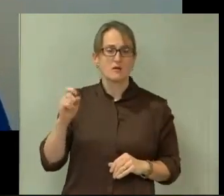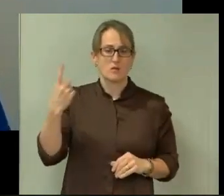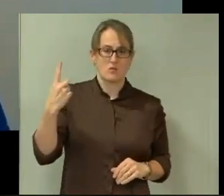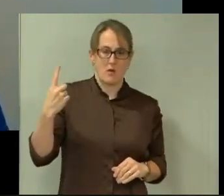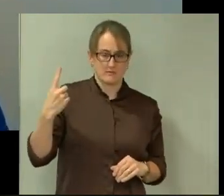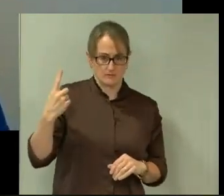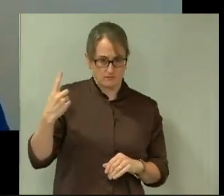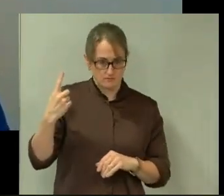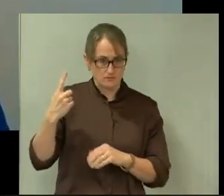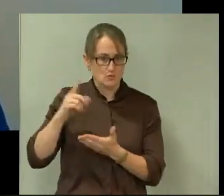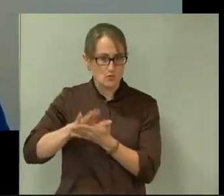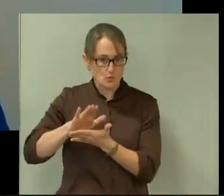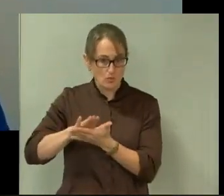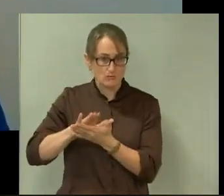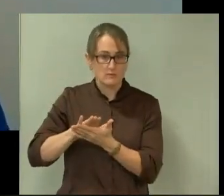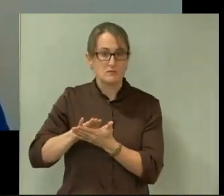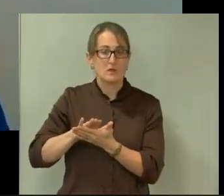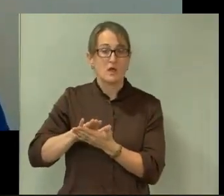equitable.